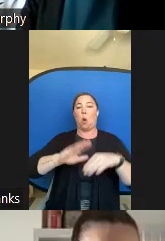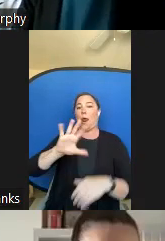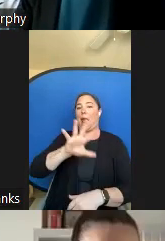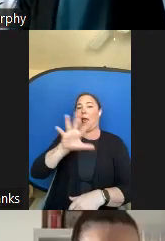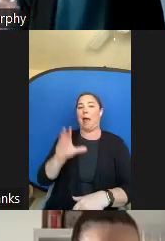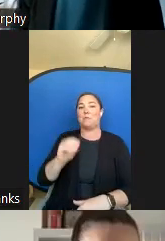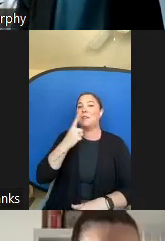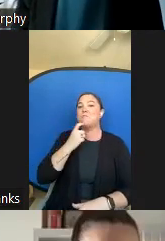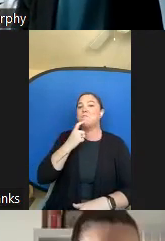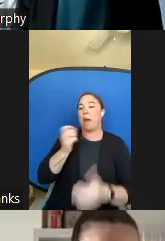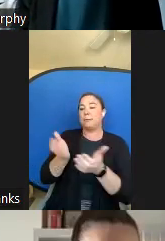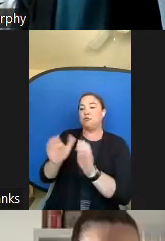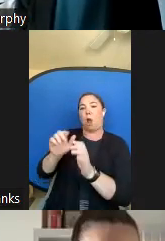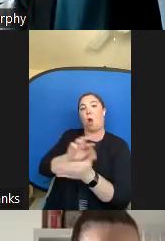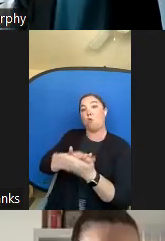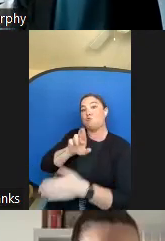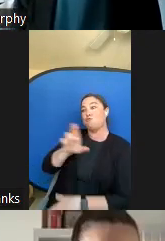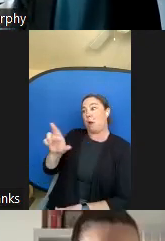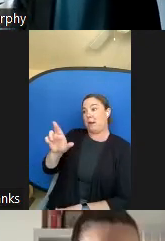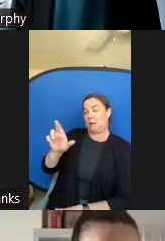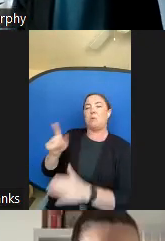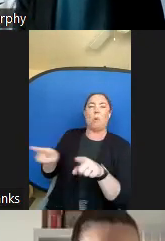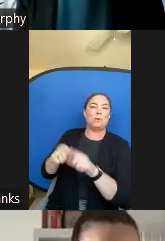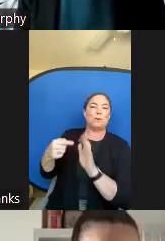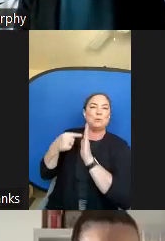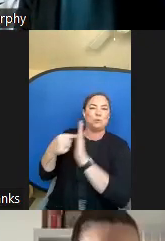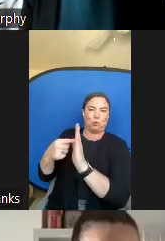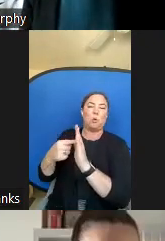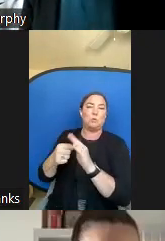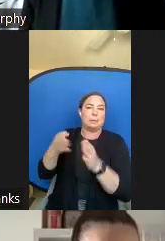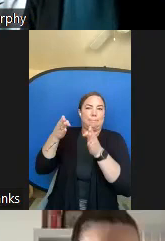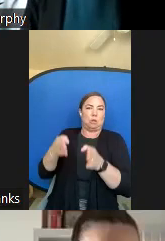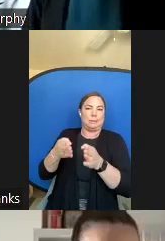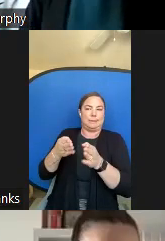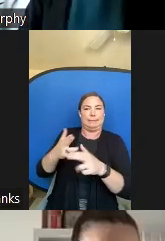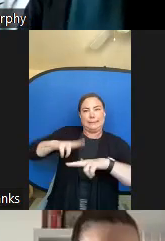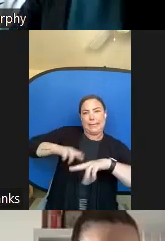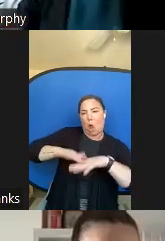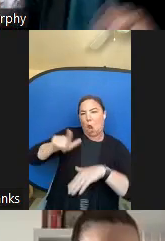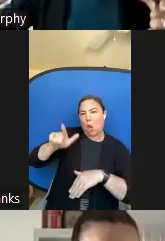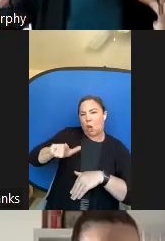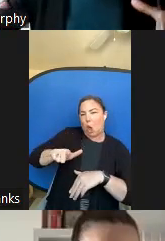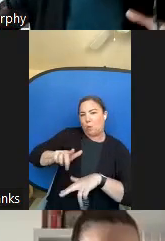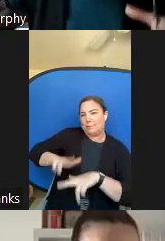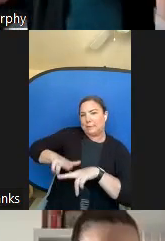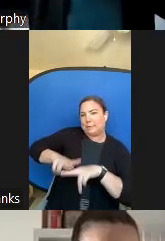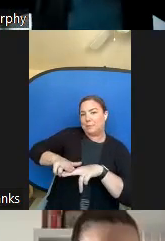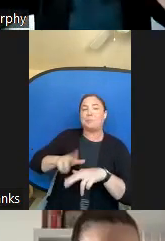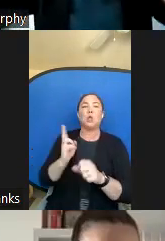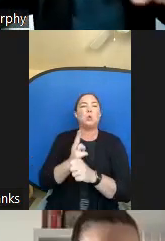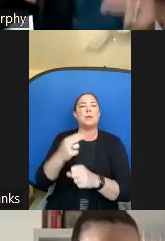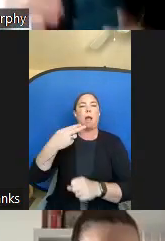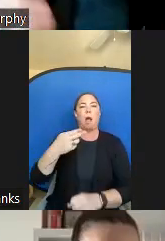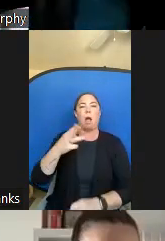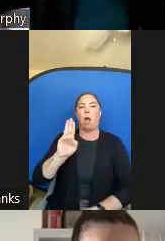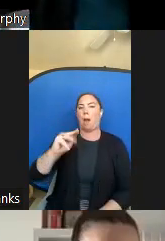to the right also shows a potter seated on a low stool. In this case, he's throwing from a hump. So he's throwing from a